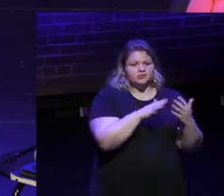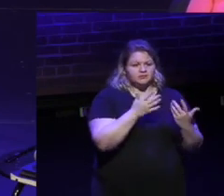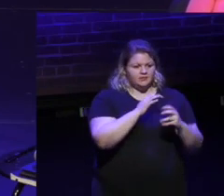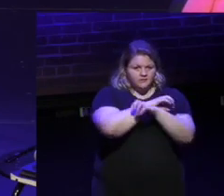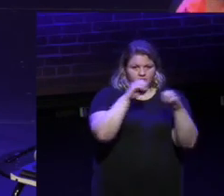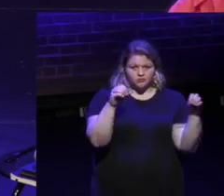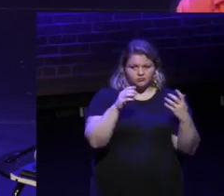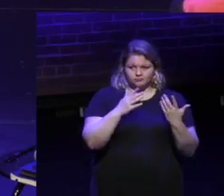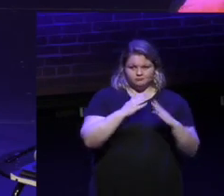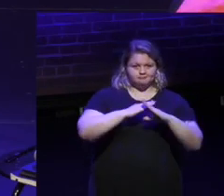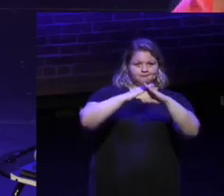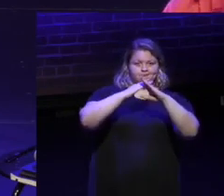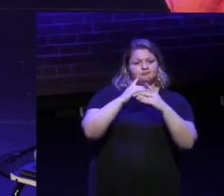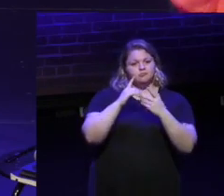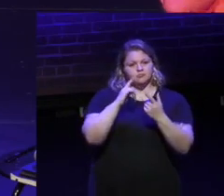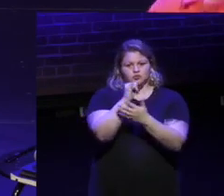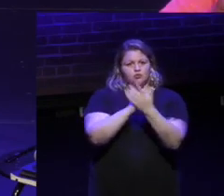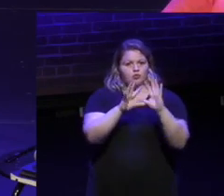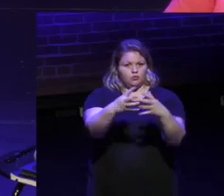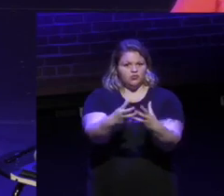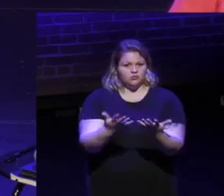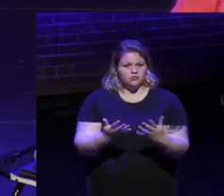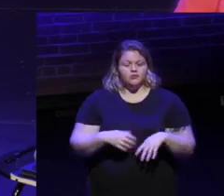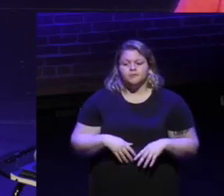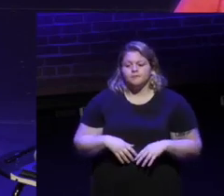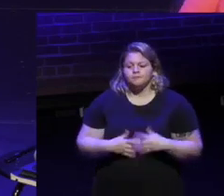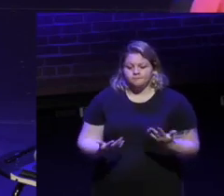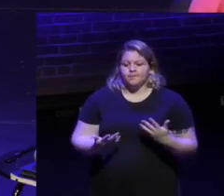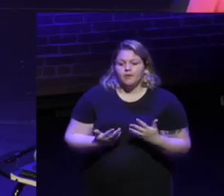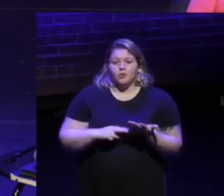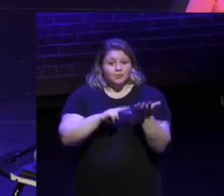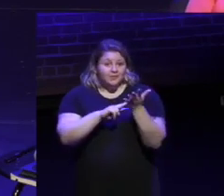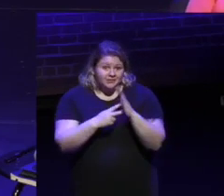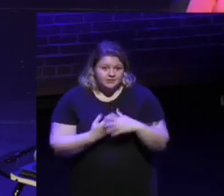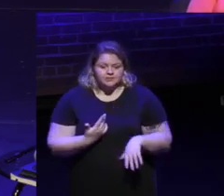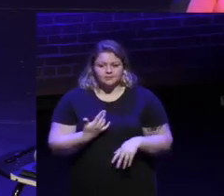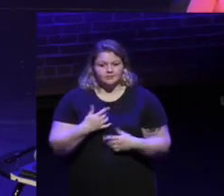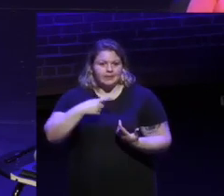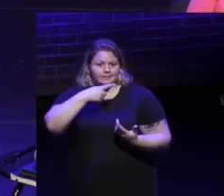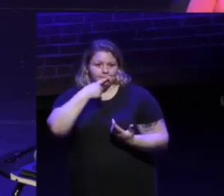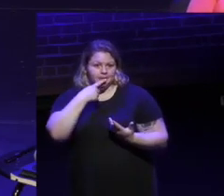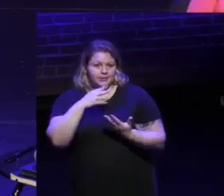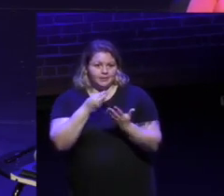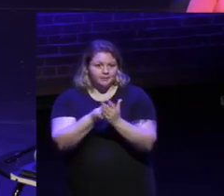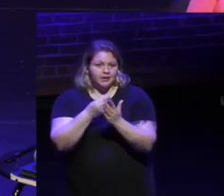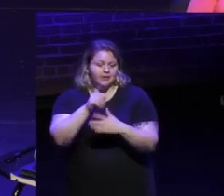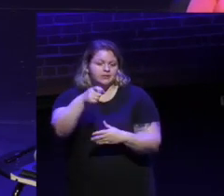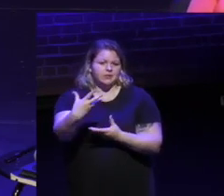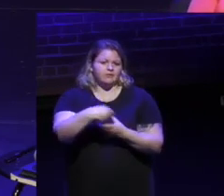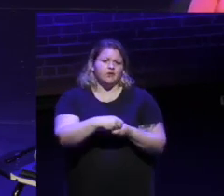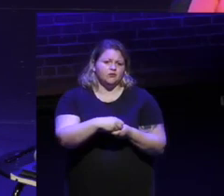this. First, this is where public money does have to play a role, because public money has to be used for